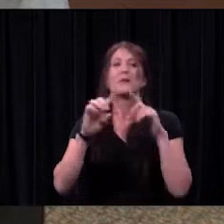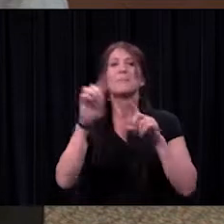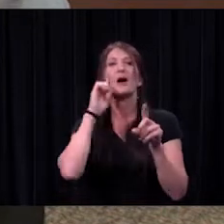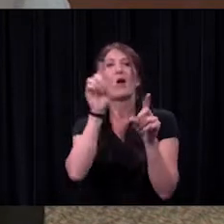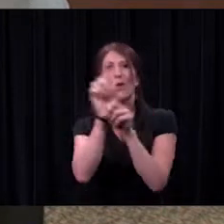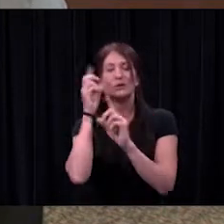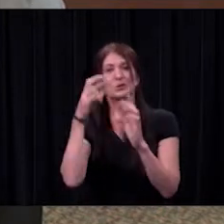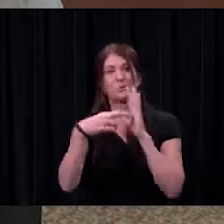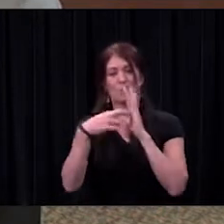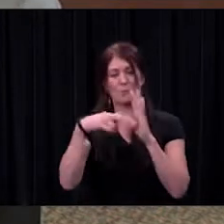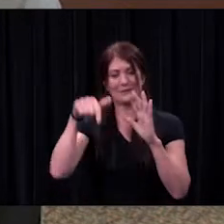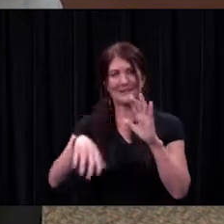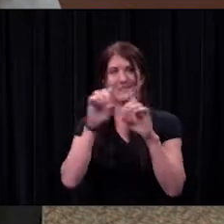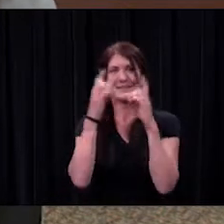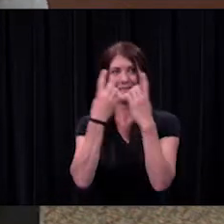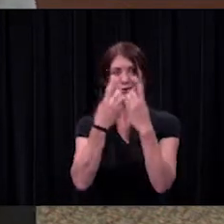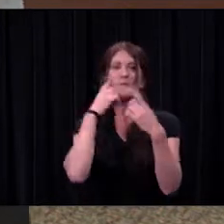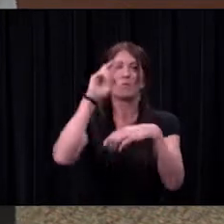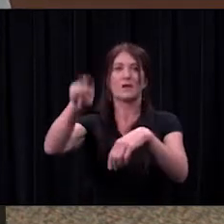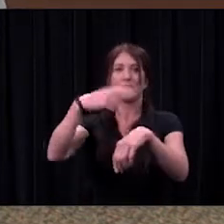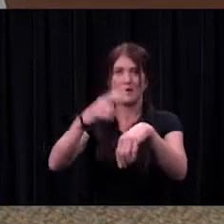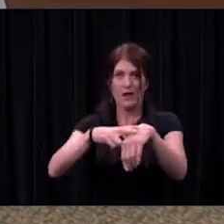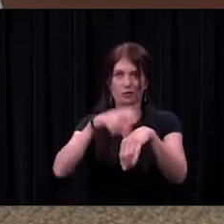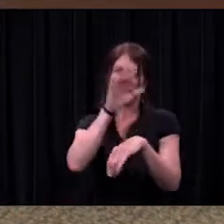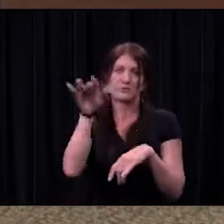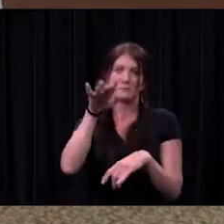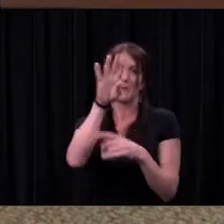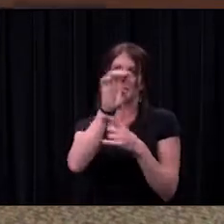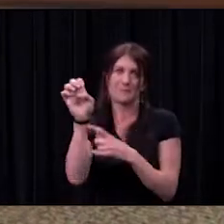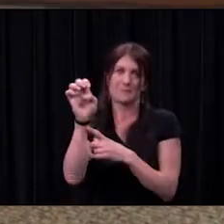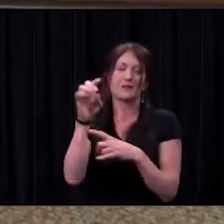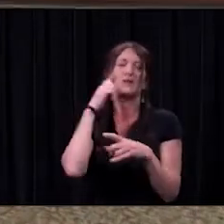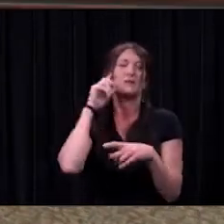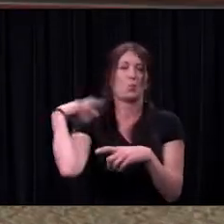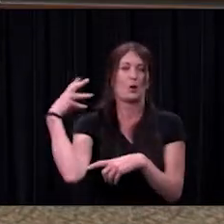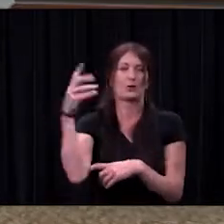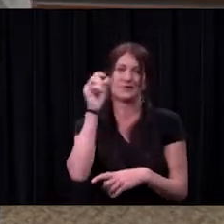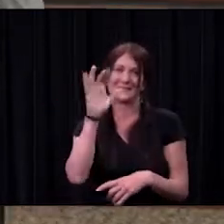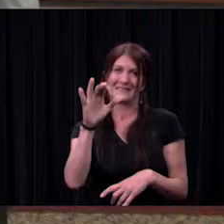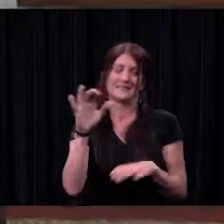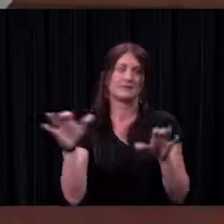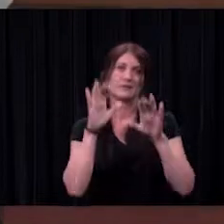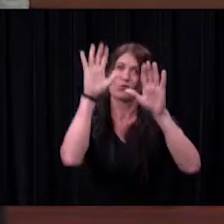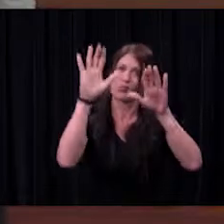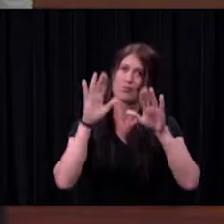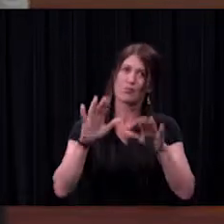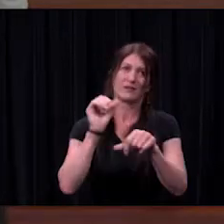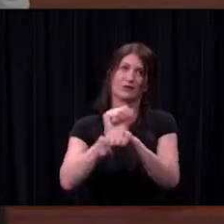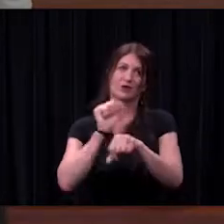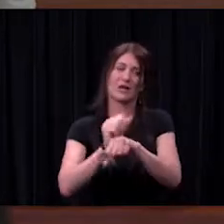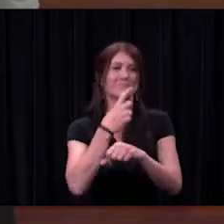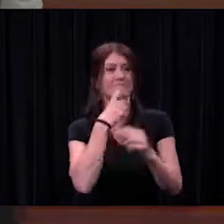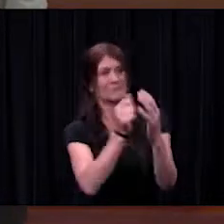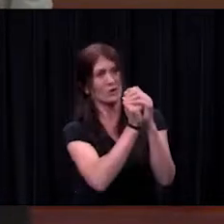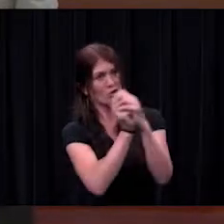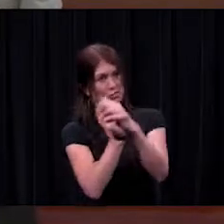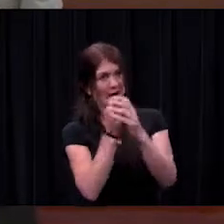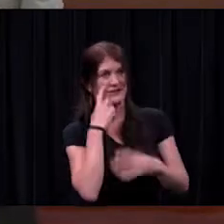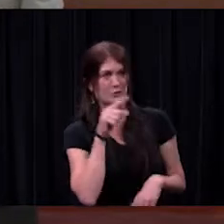at the Scripps National Spelling Bee in Washington, D.C. and did an outstanding job. We just want to say congratulations to you.